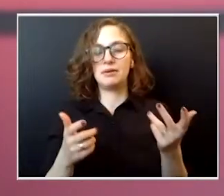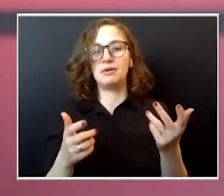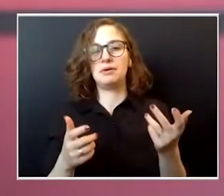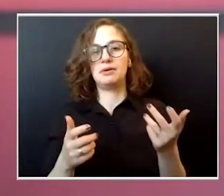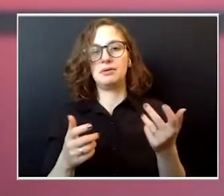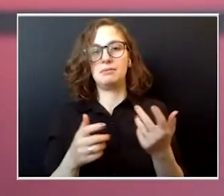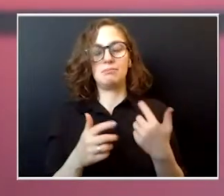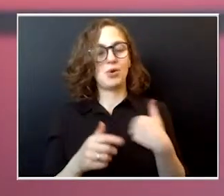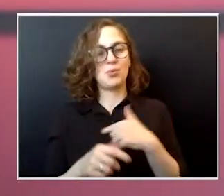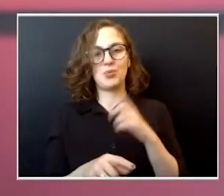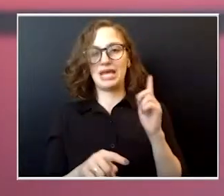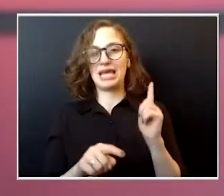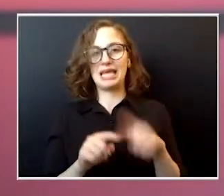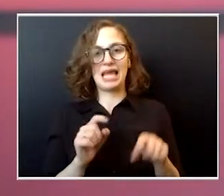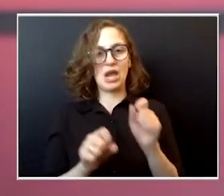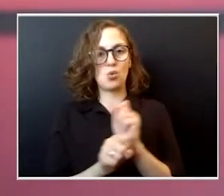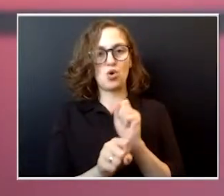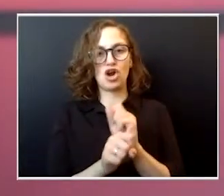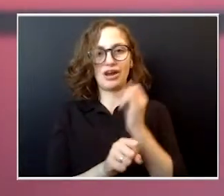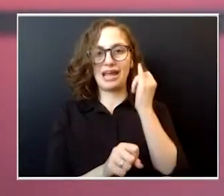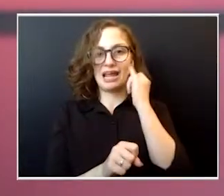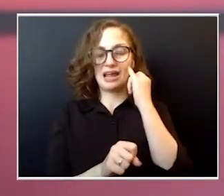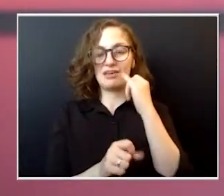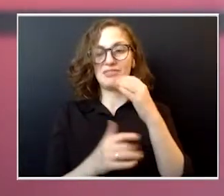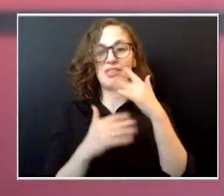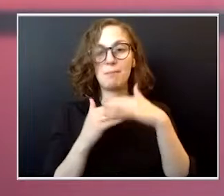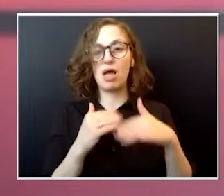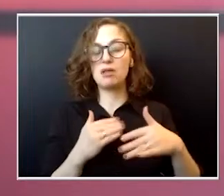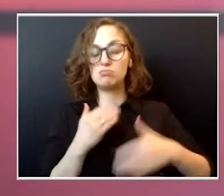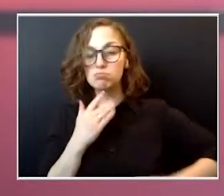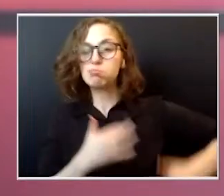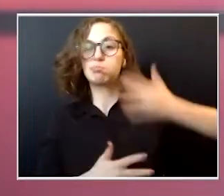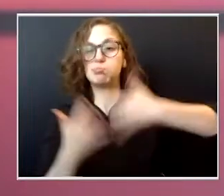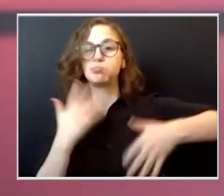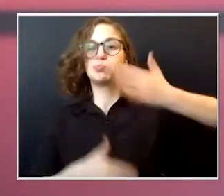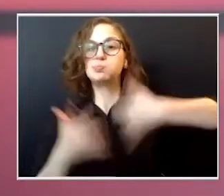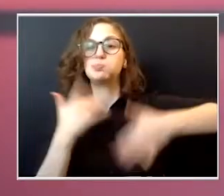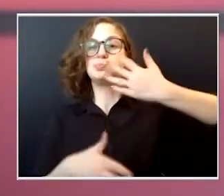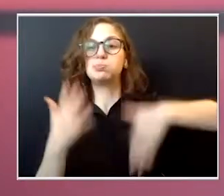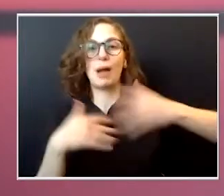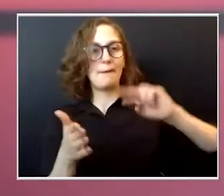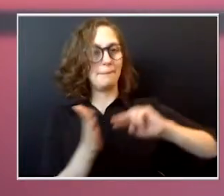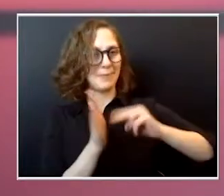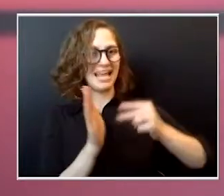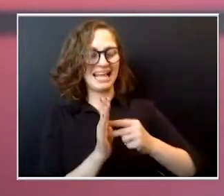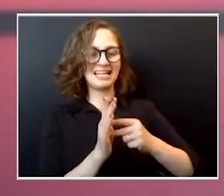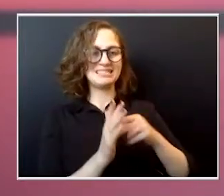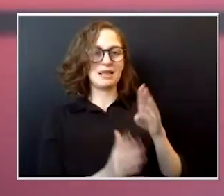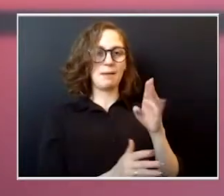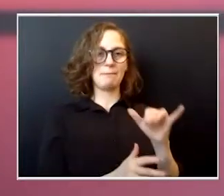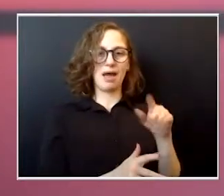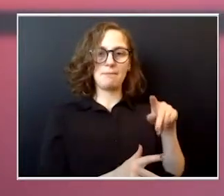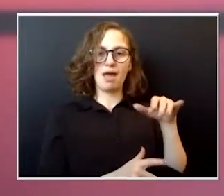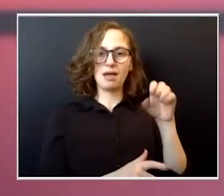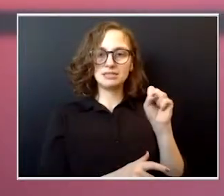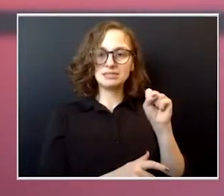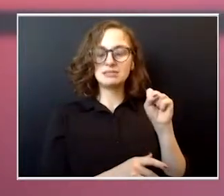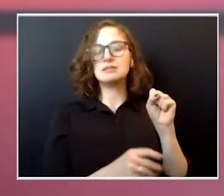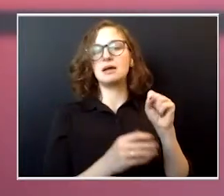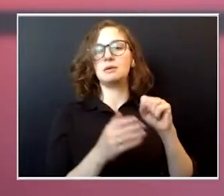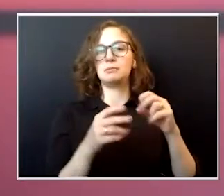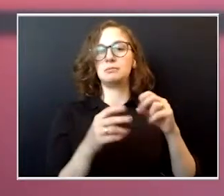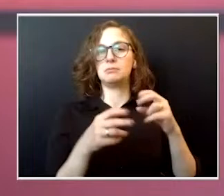if the blood's flowing in your face. So we have to turn the bypass machine off for that period of time to reconstruct the